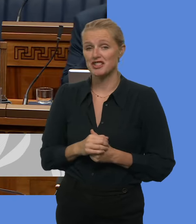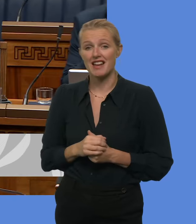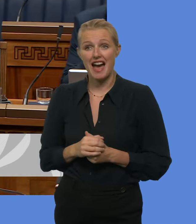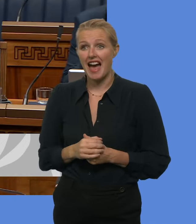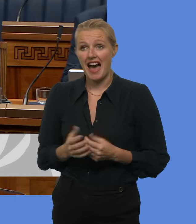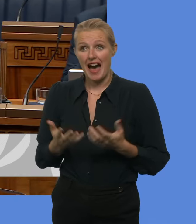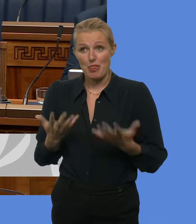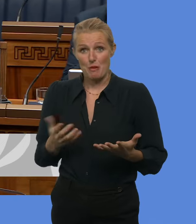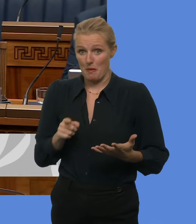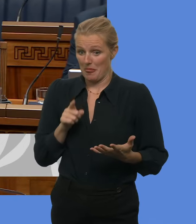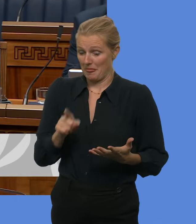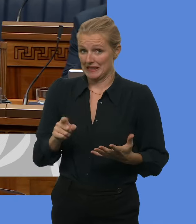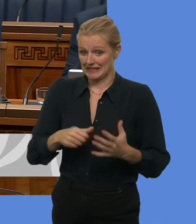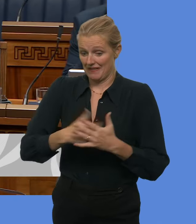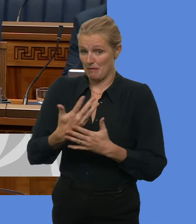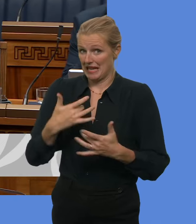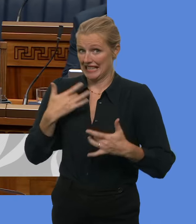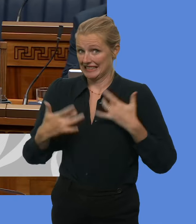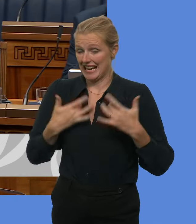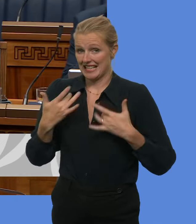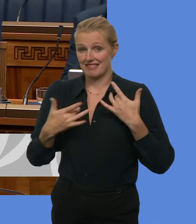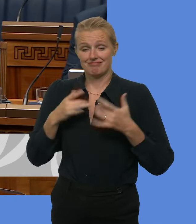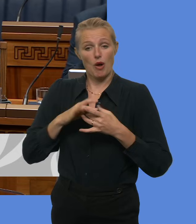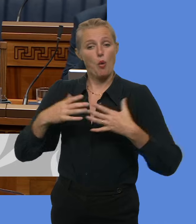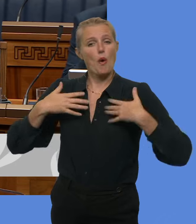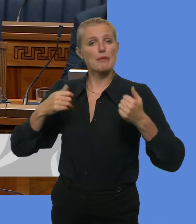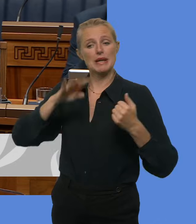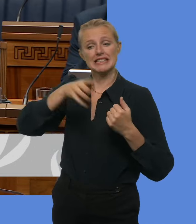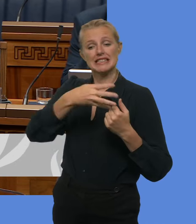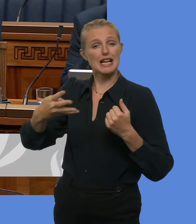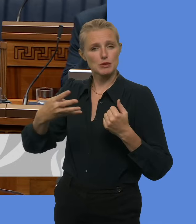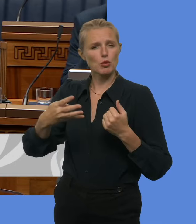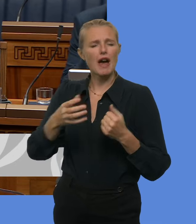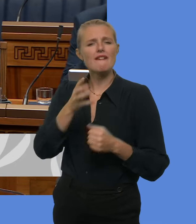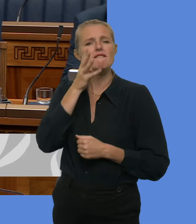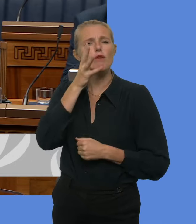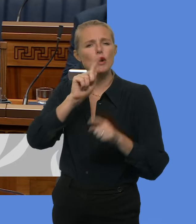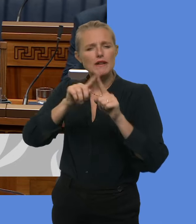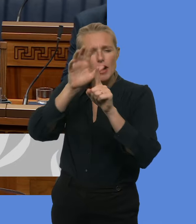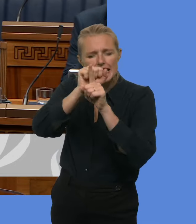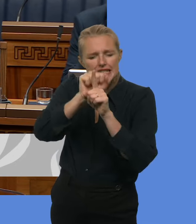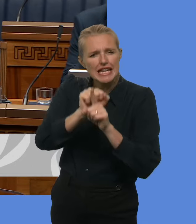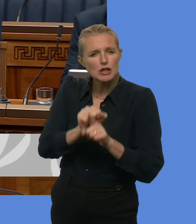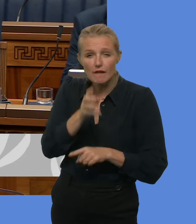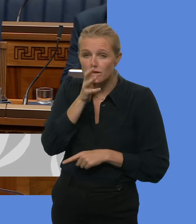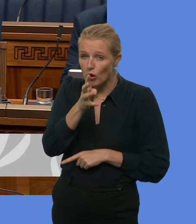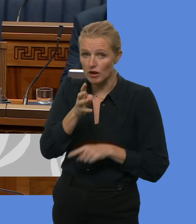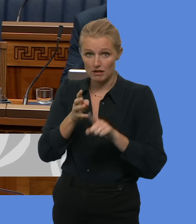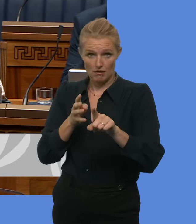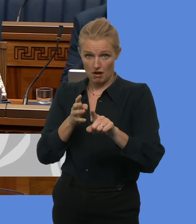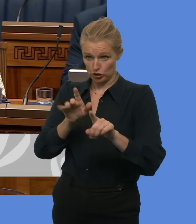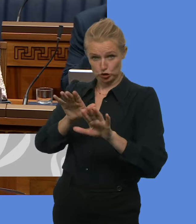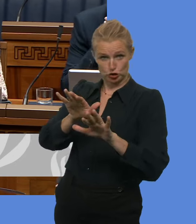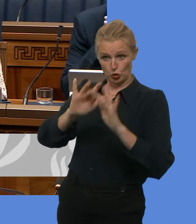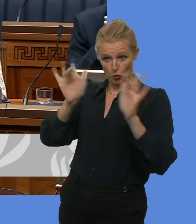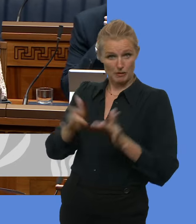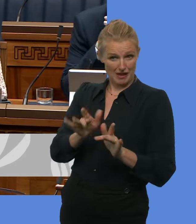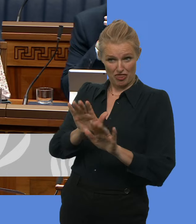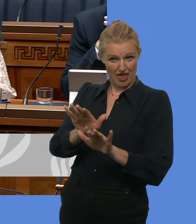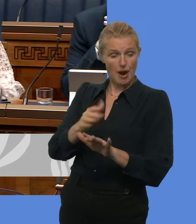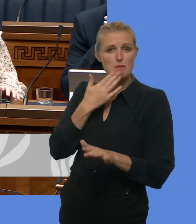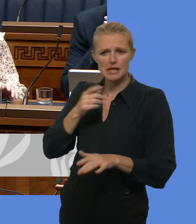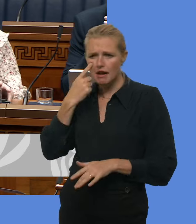exciting development in relation to the wellbeing dashboard. There are 40 indicators on there. It's live at the moment, and I would encourage members to